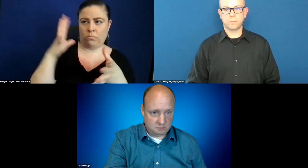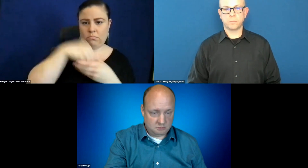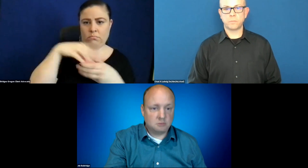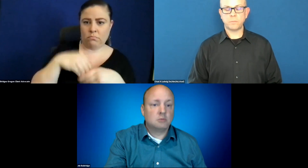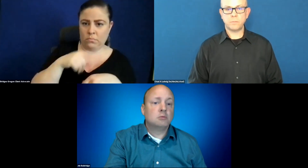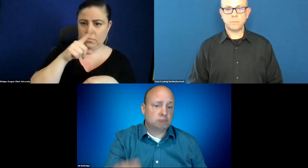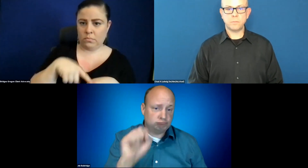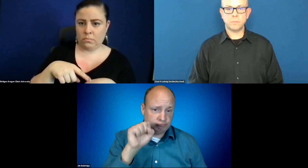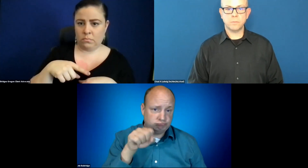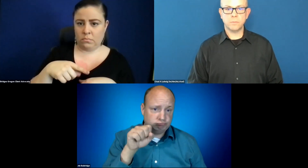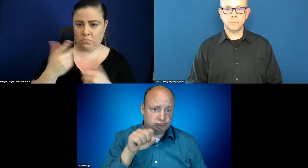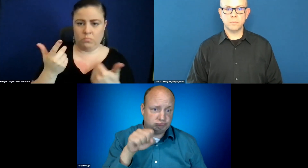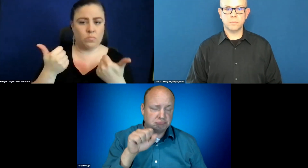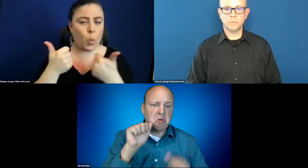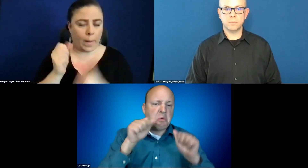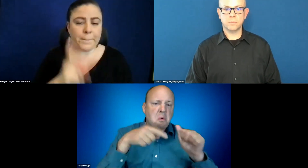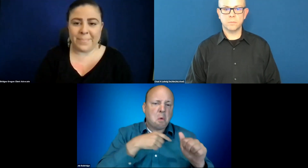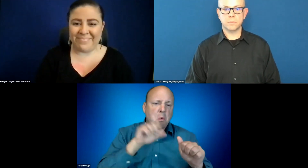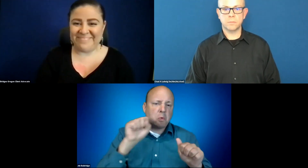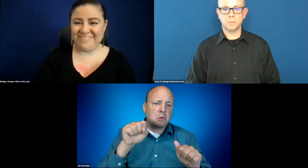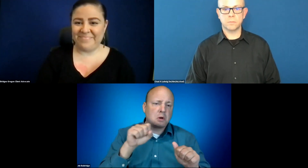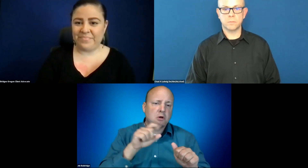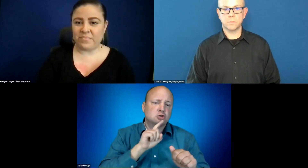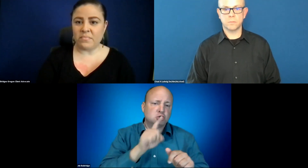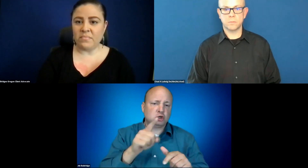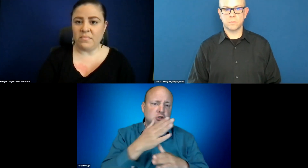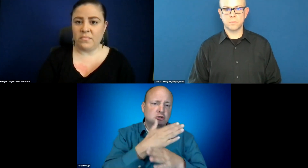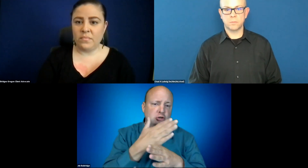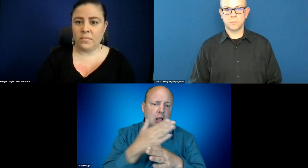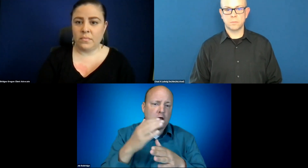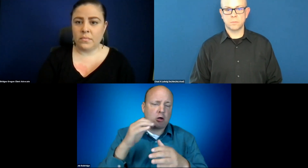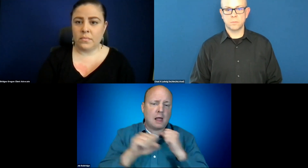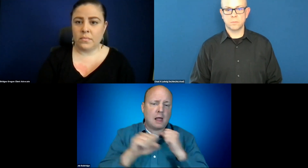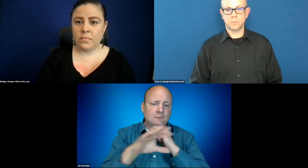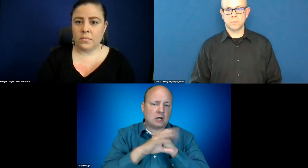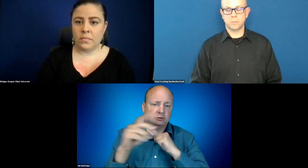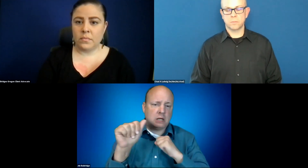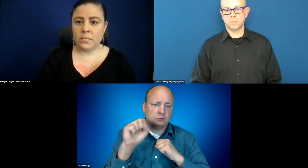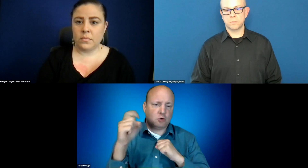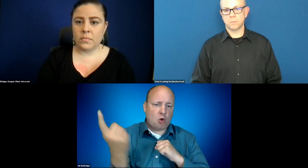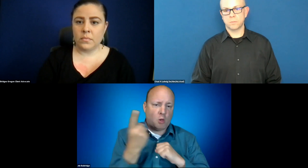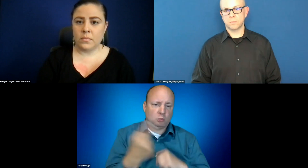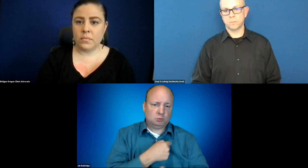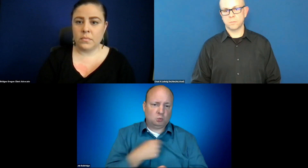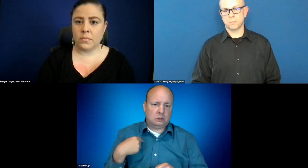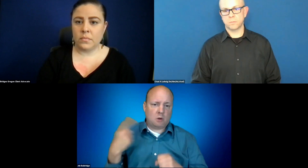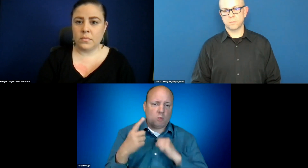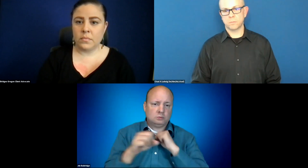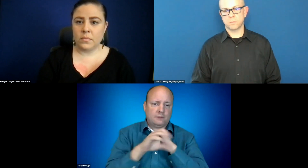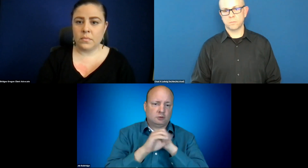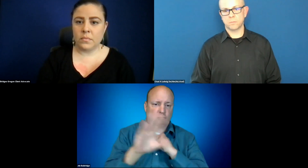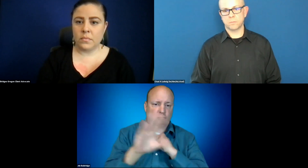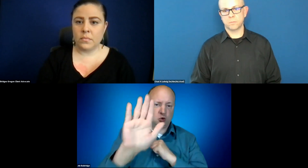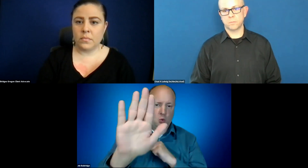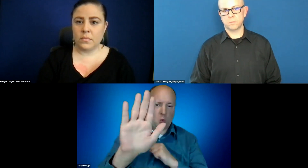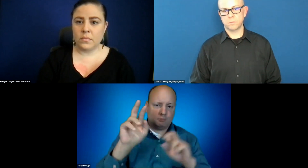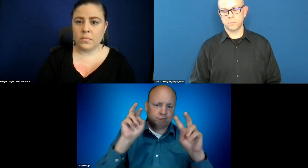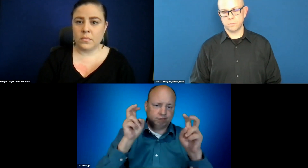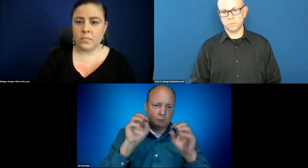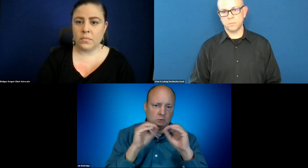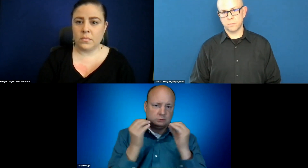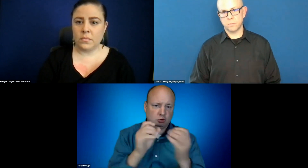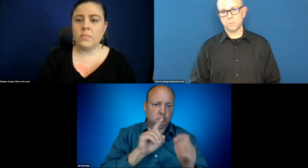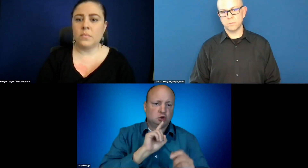as well, so we could, just let you know what crimes we do take over. Yes, as always,